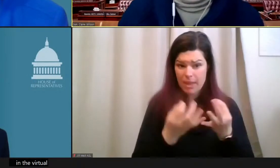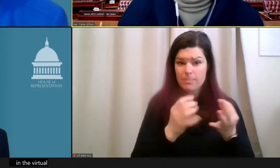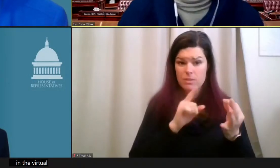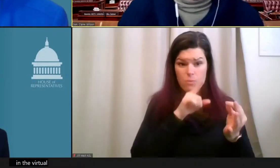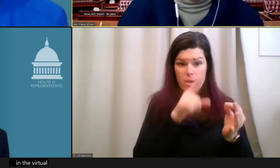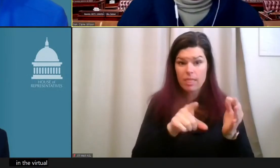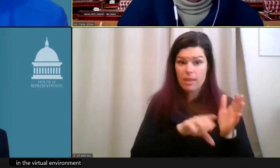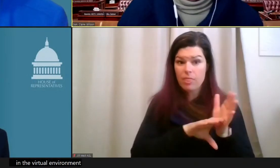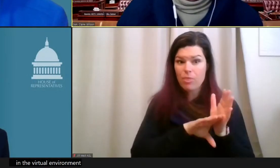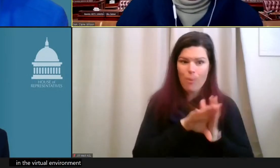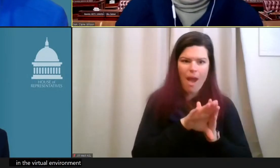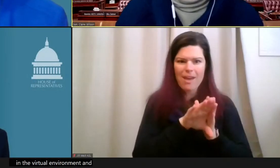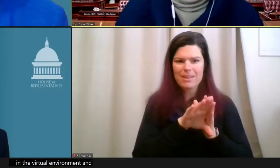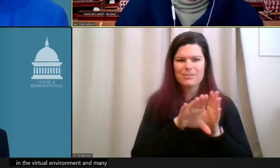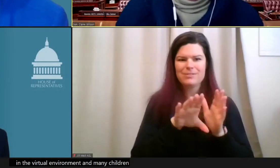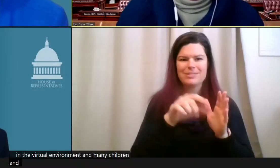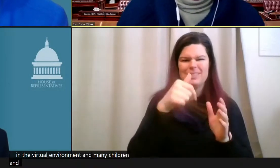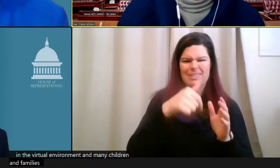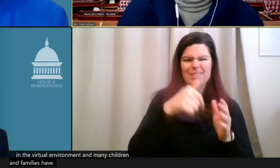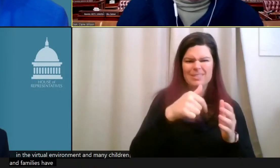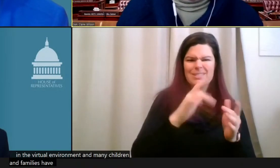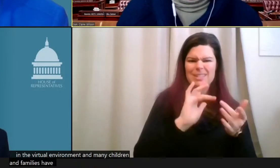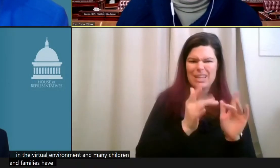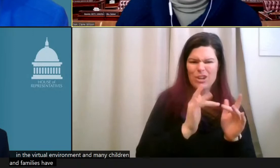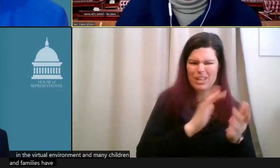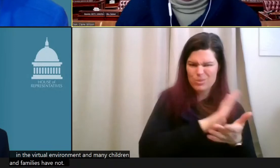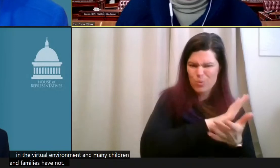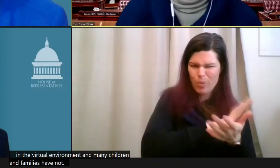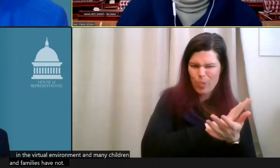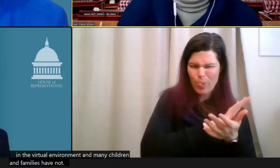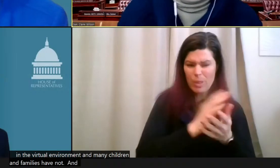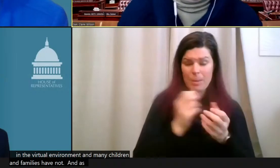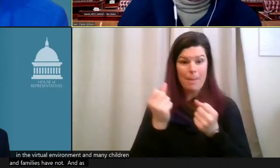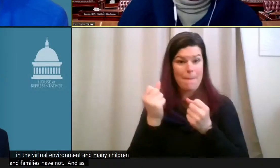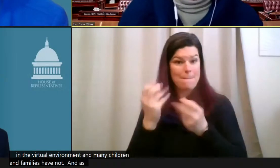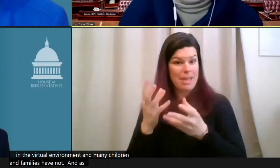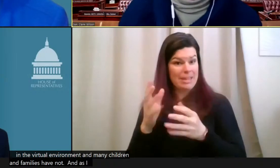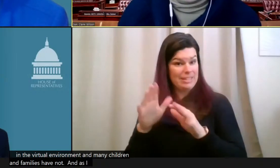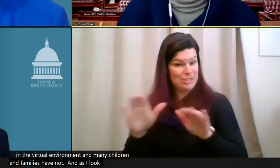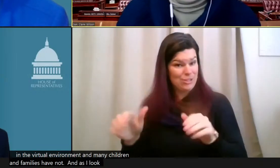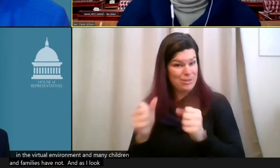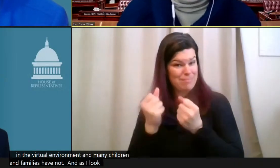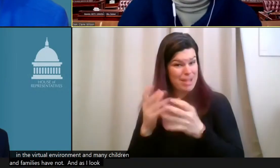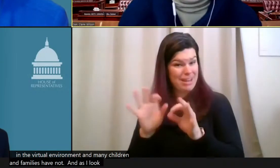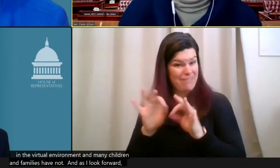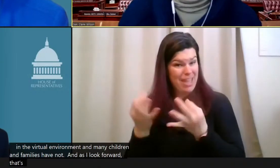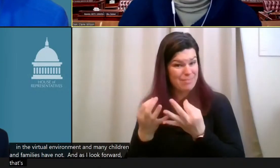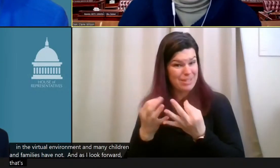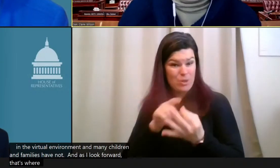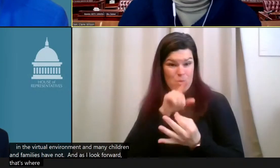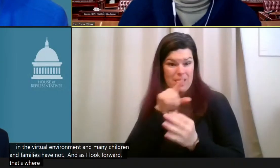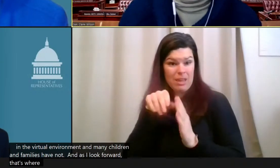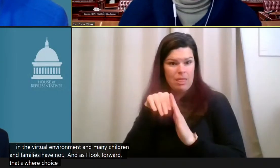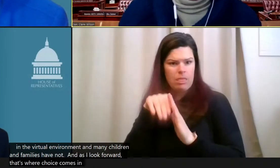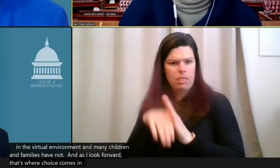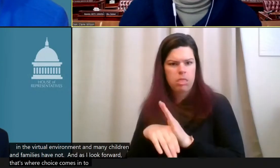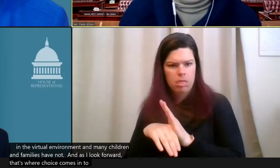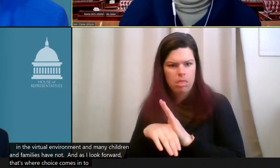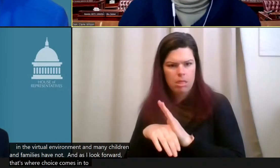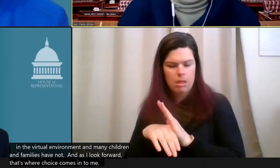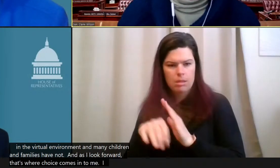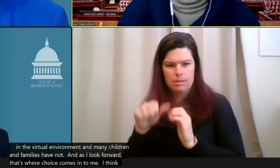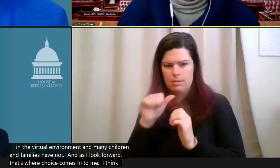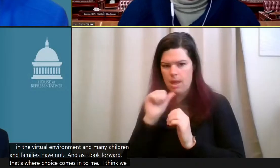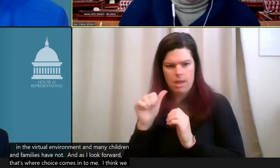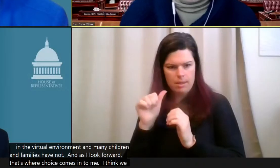and families have not. And as I look forward, that's where choice comes into me. I think we now know